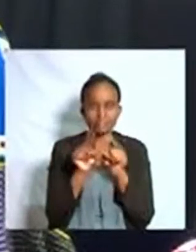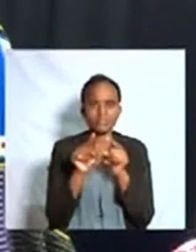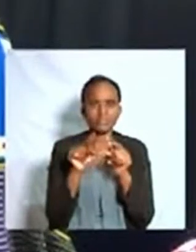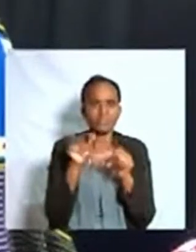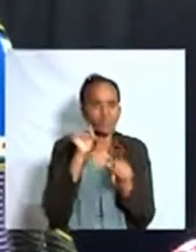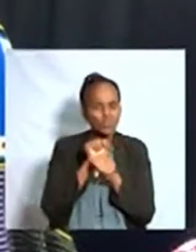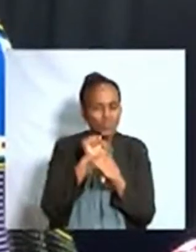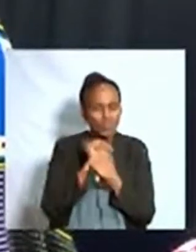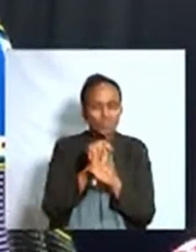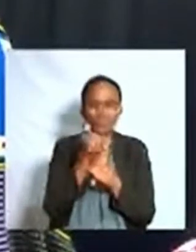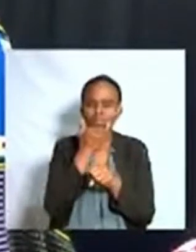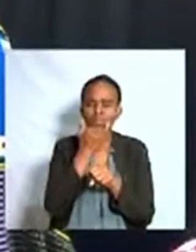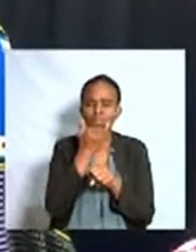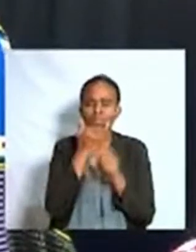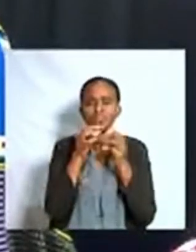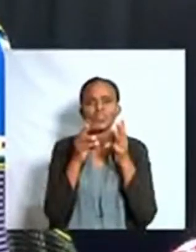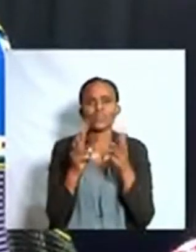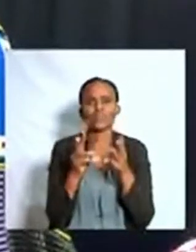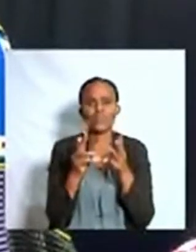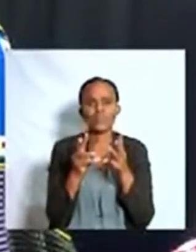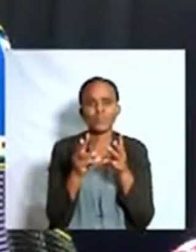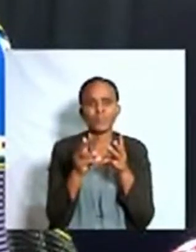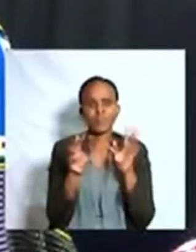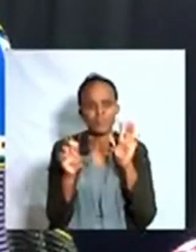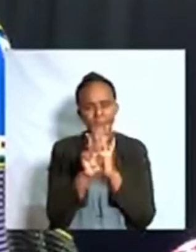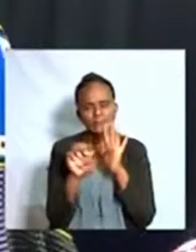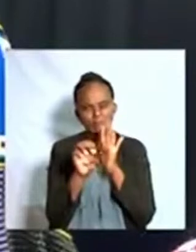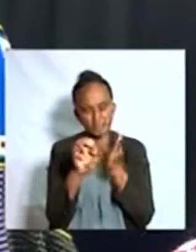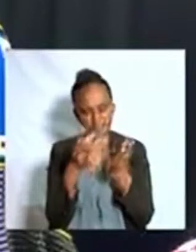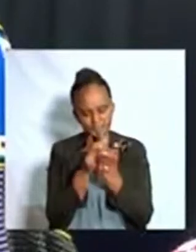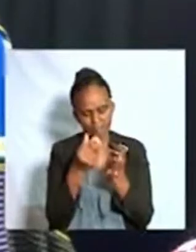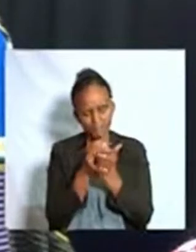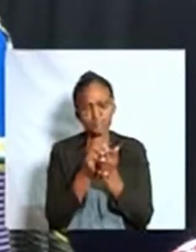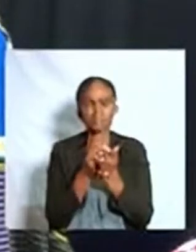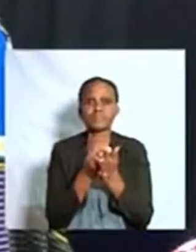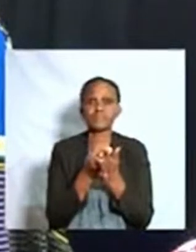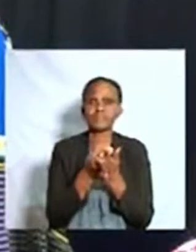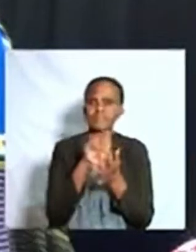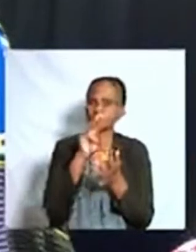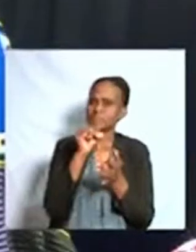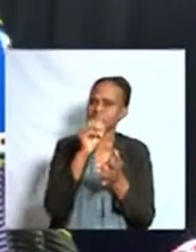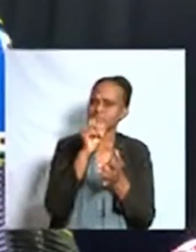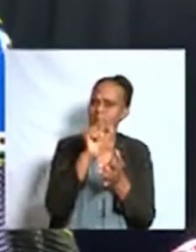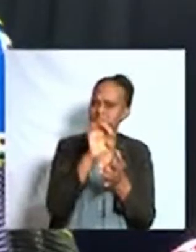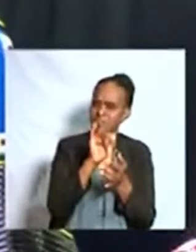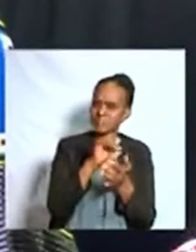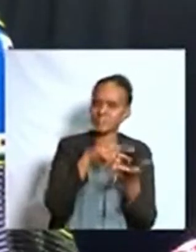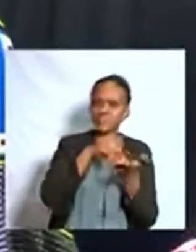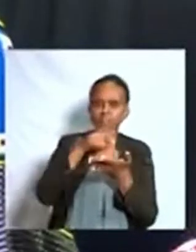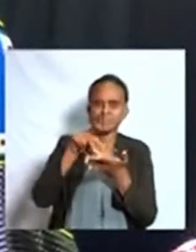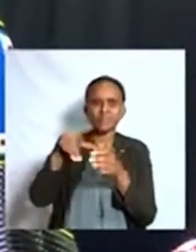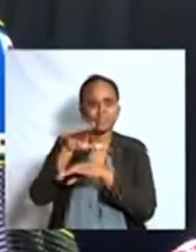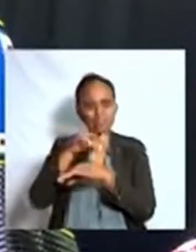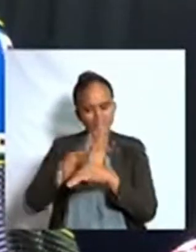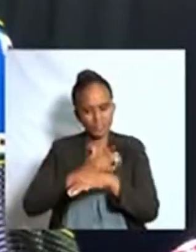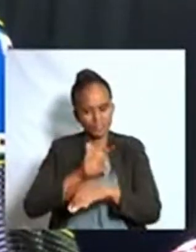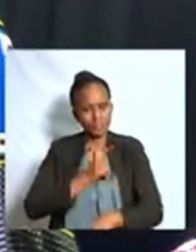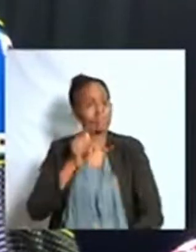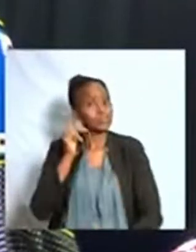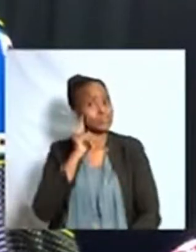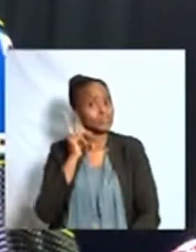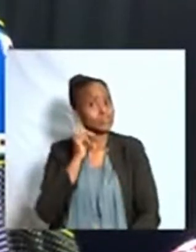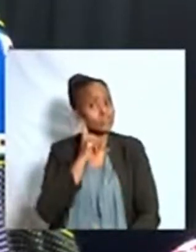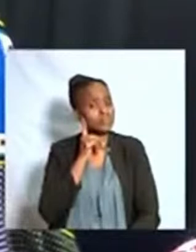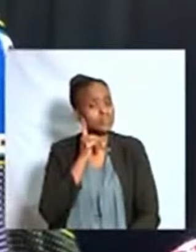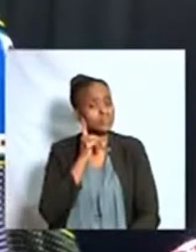doing wrong things? They take the capital money, they overpay. I've heard of about,